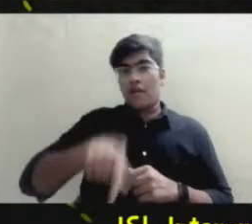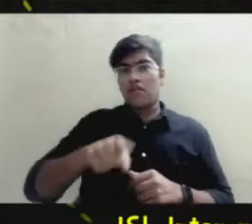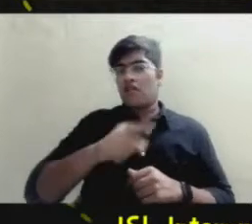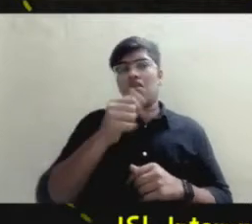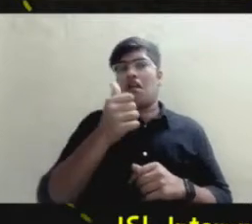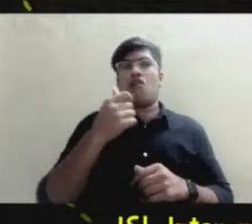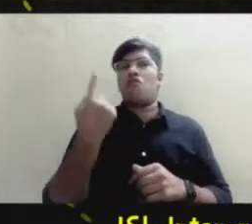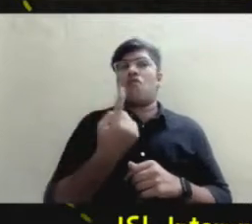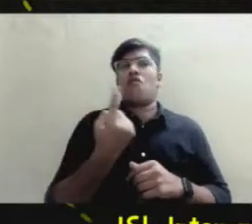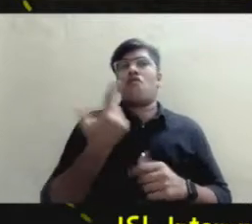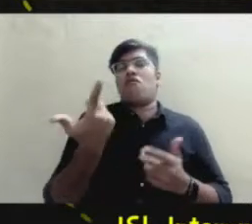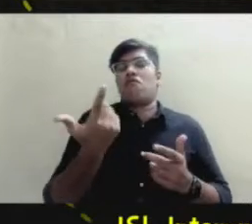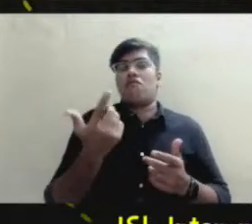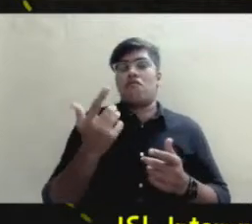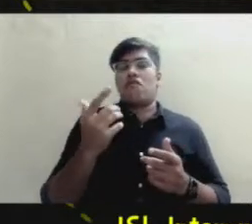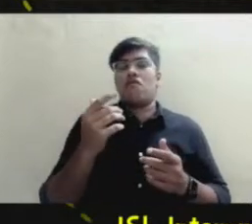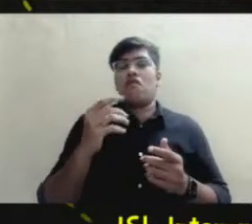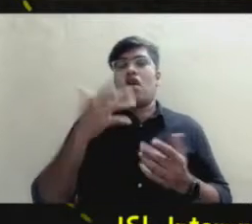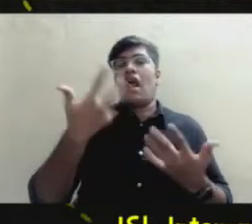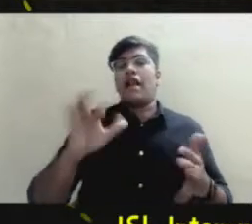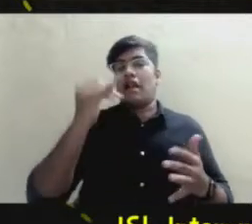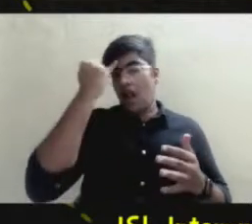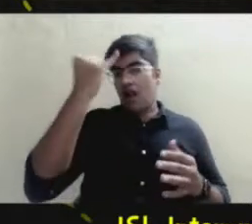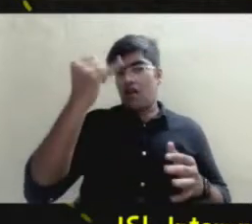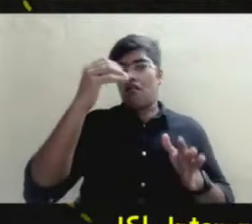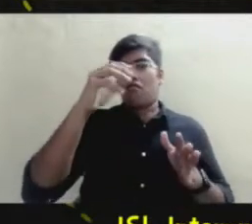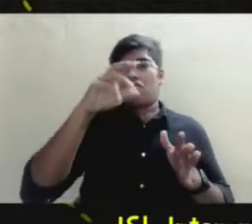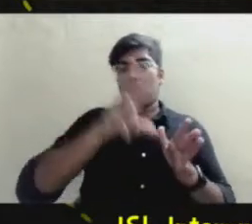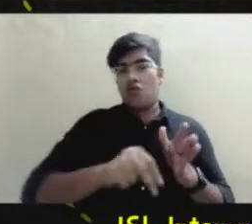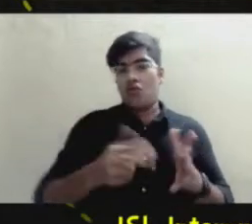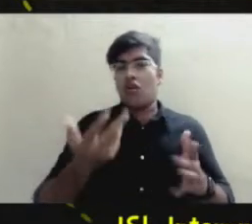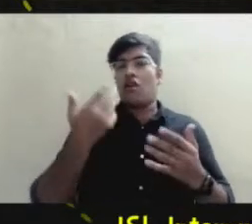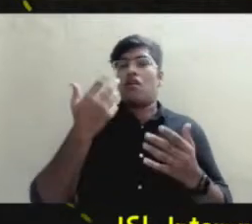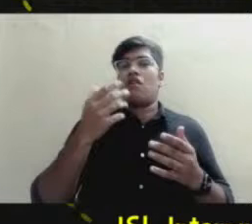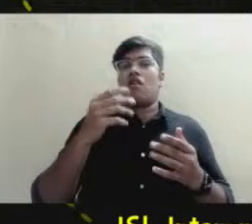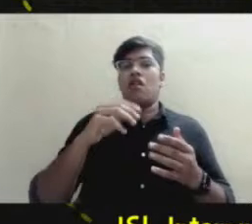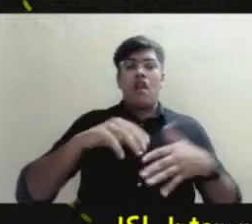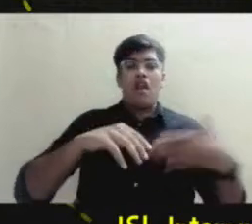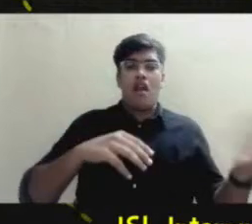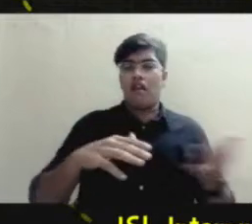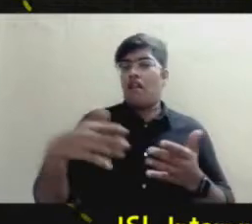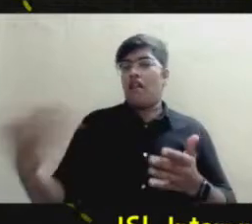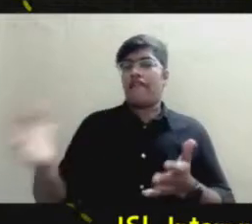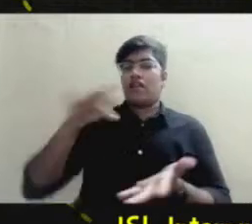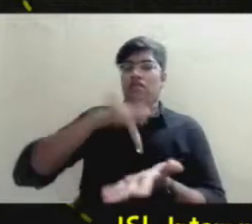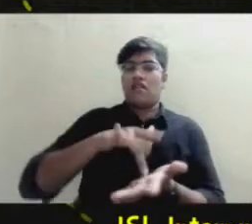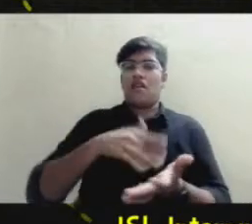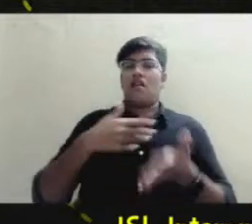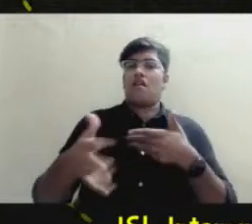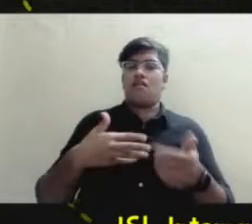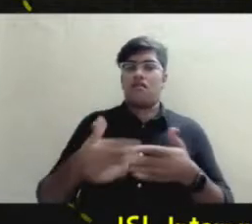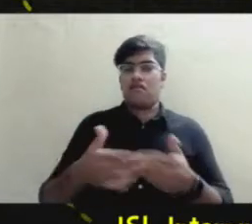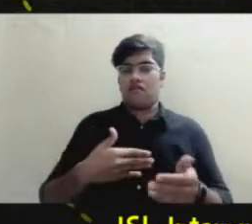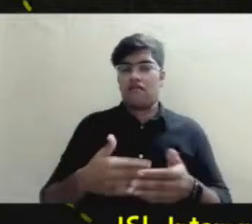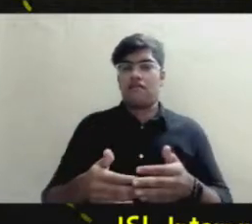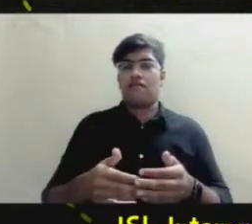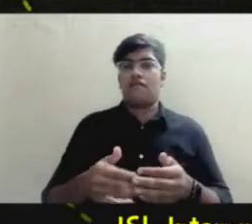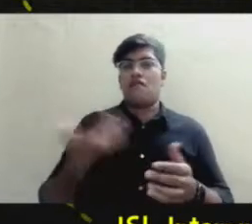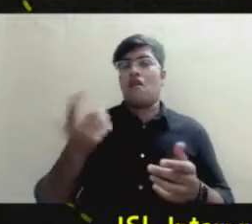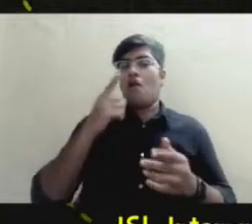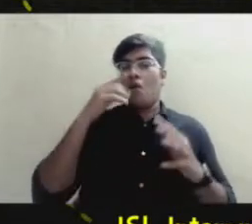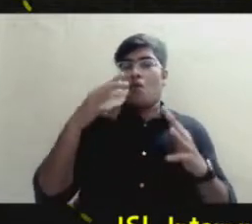fault any ideology. I mean, whether it's right, left, center. How many